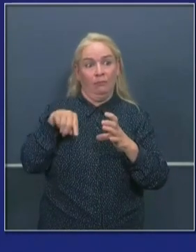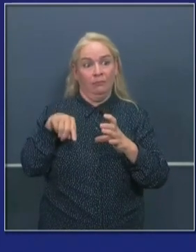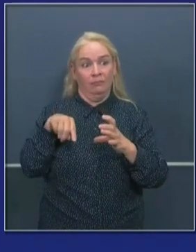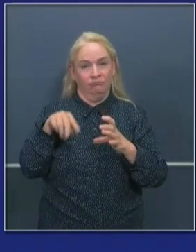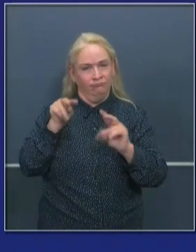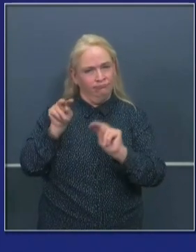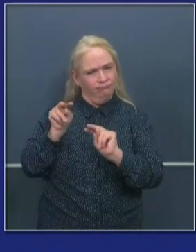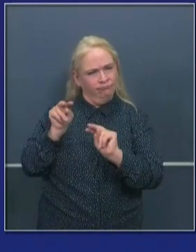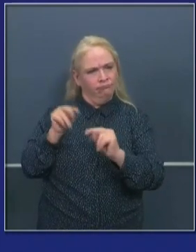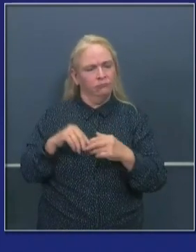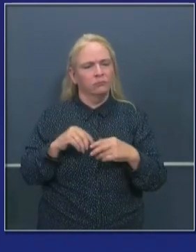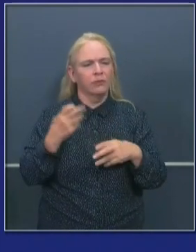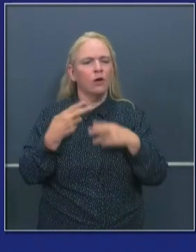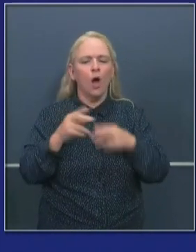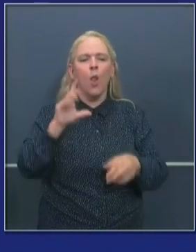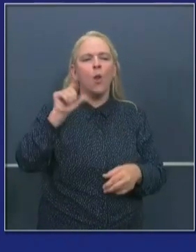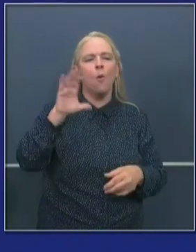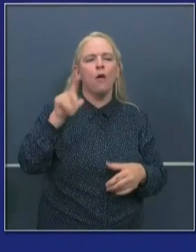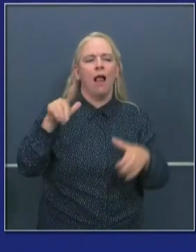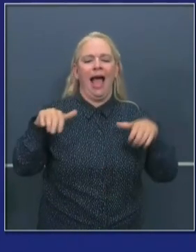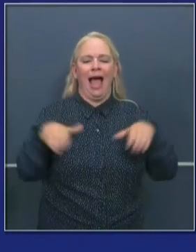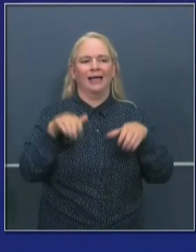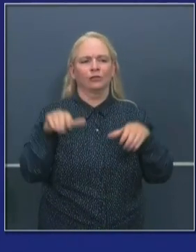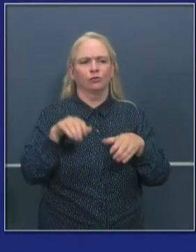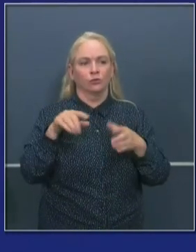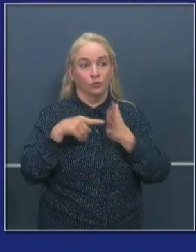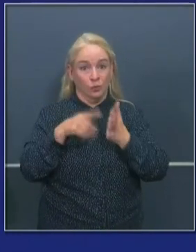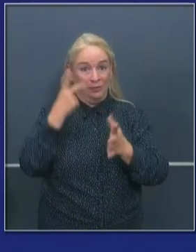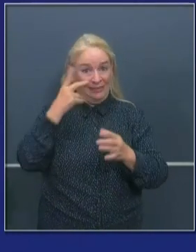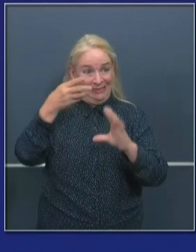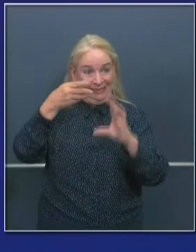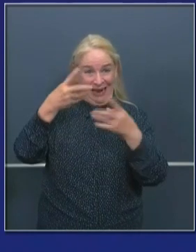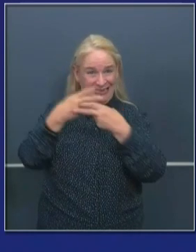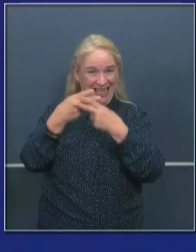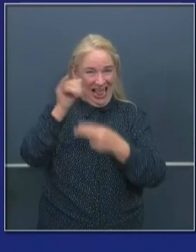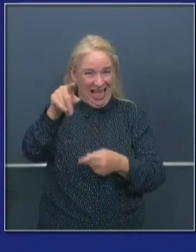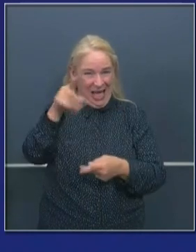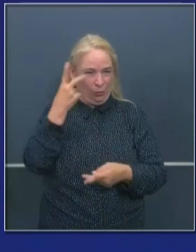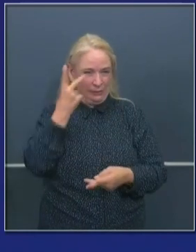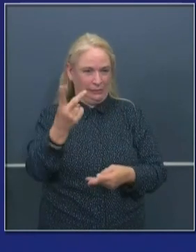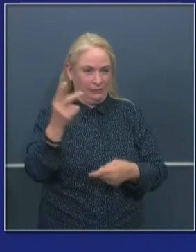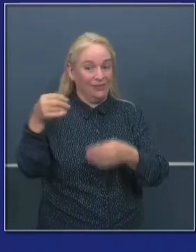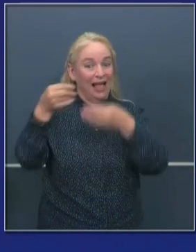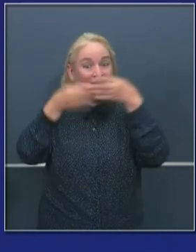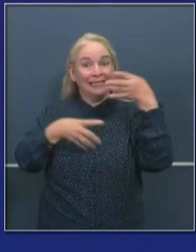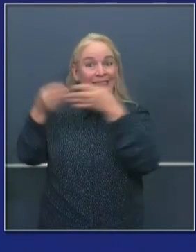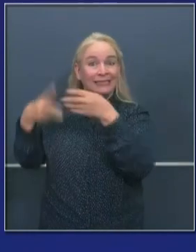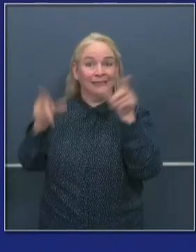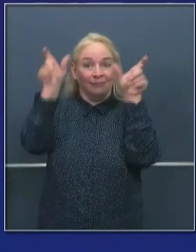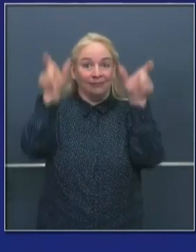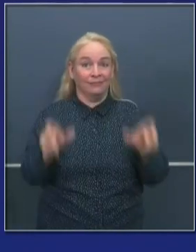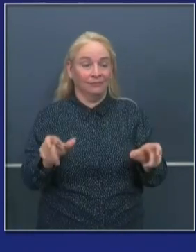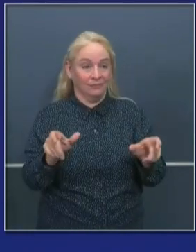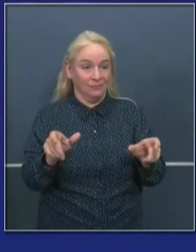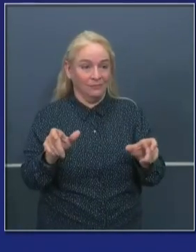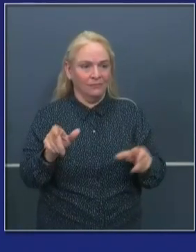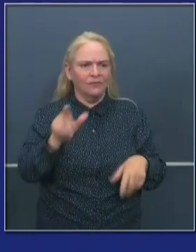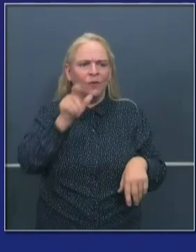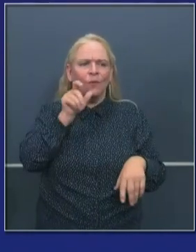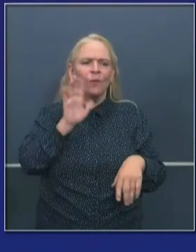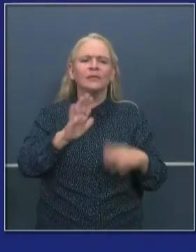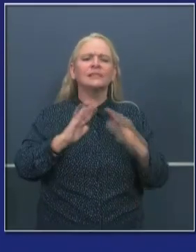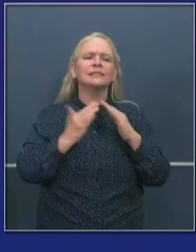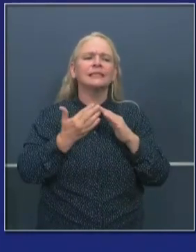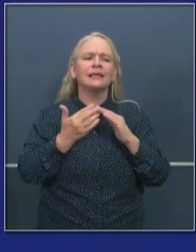of local actions that you see represented in this slide just represents leadership at the local level and